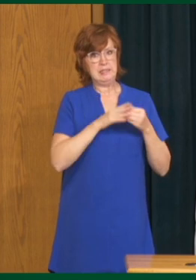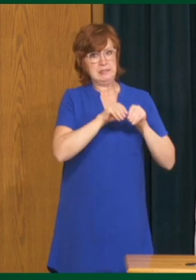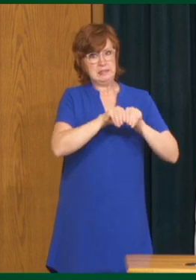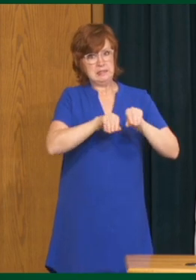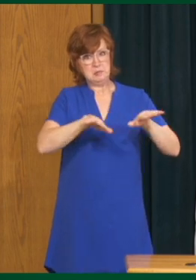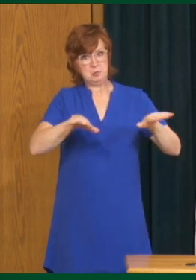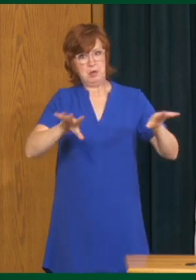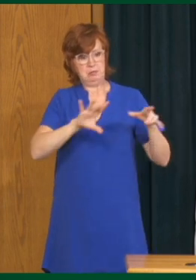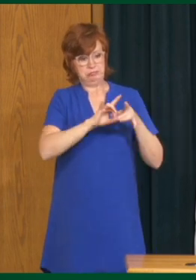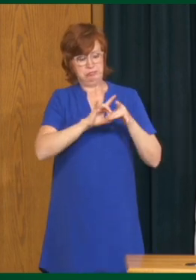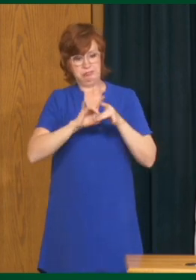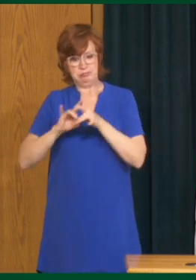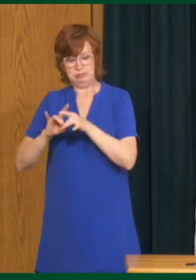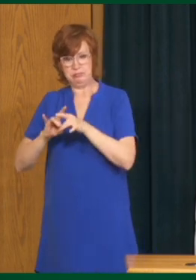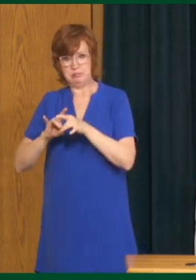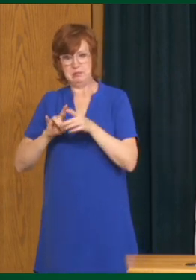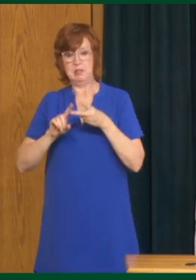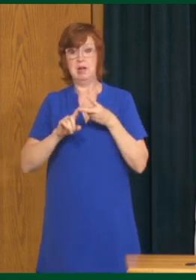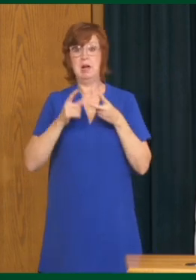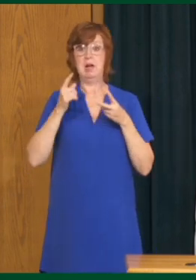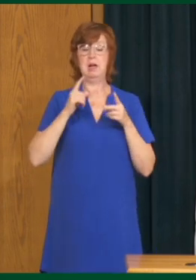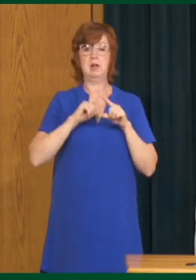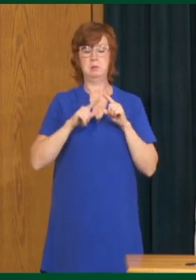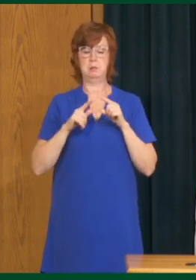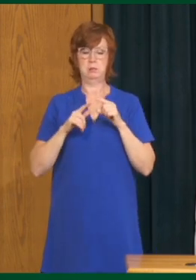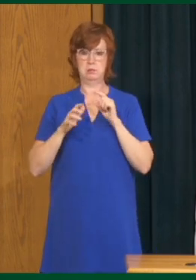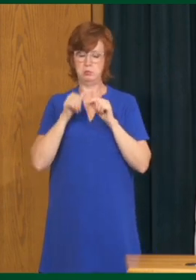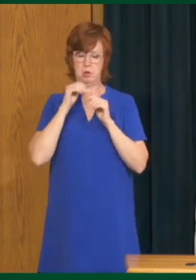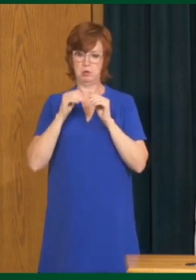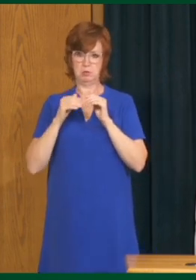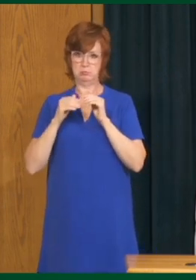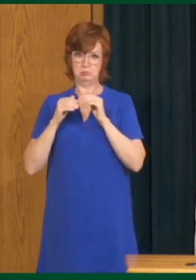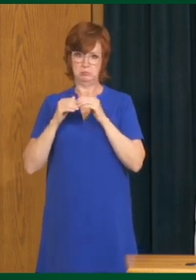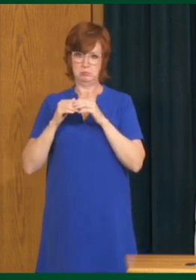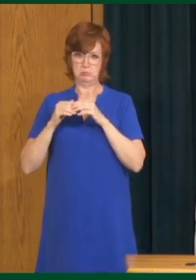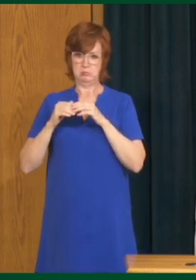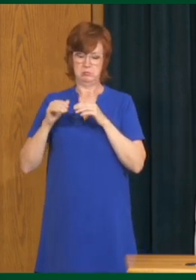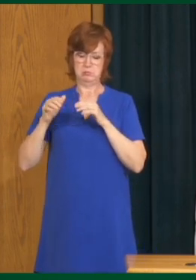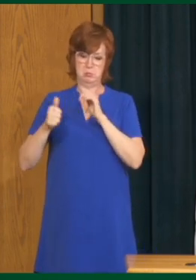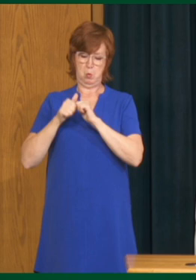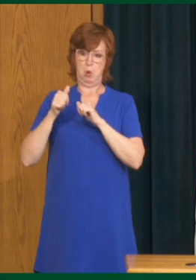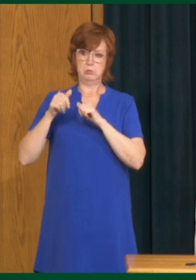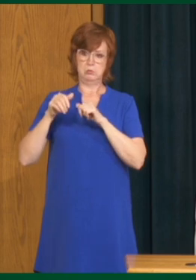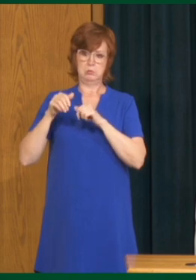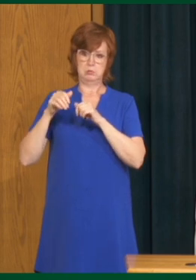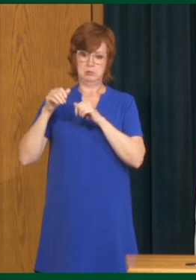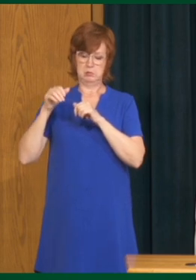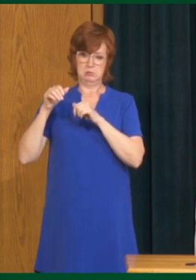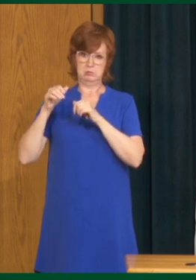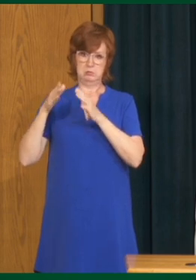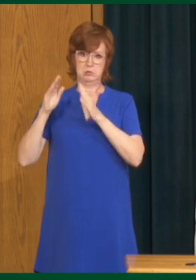southwest and central Saskatchewan is a large geographical area, larger than